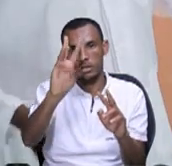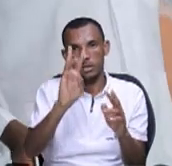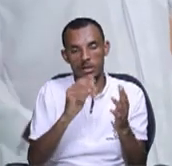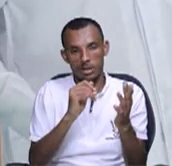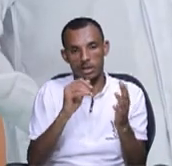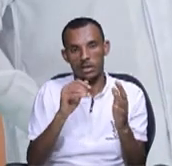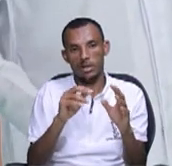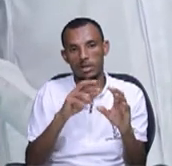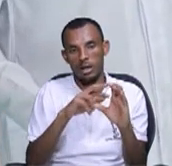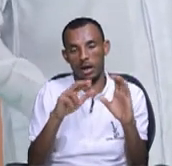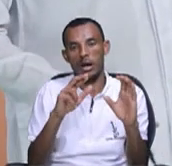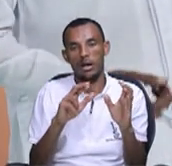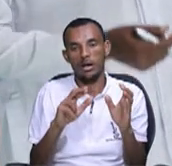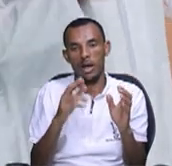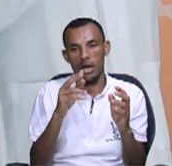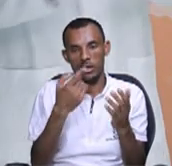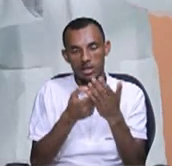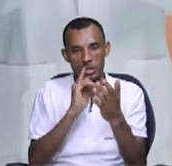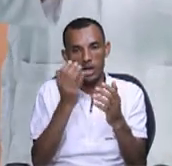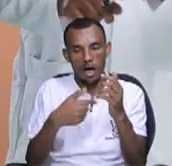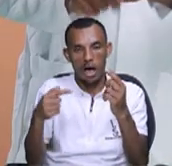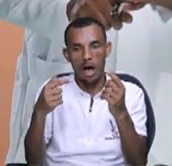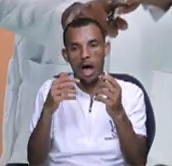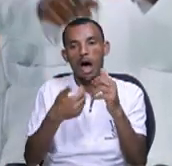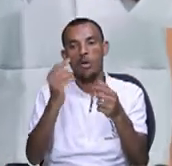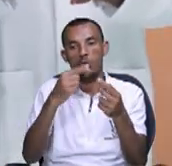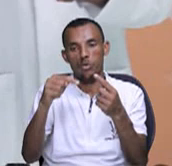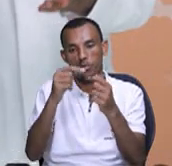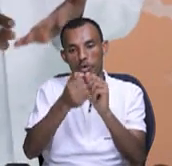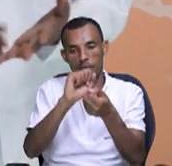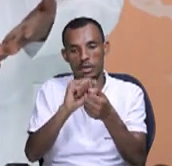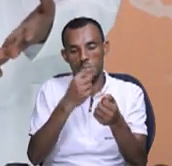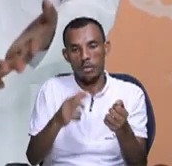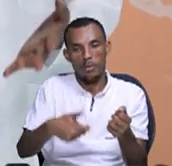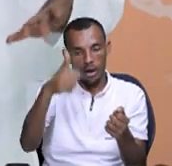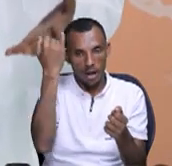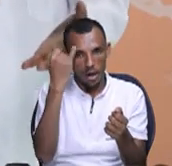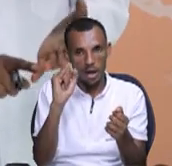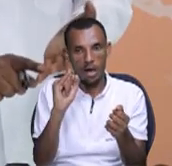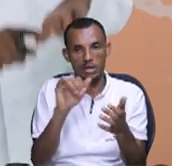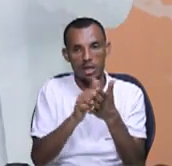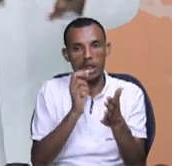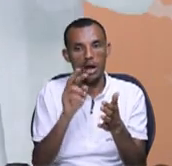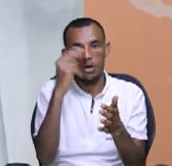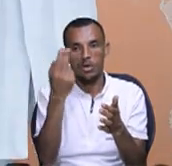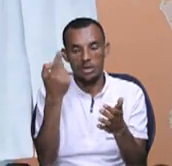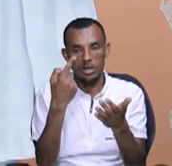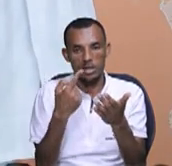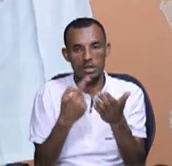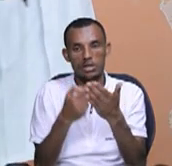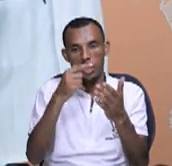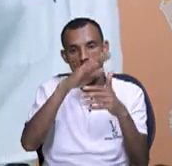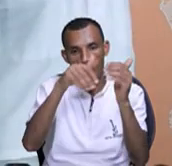This is how to convert. Therefore, the main idea, the main terminologies that are used in the